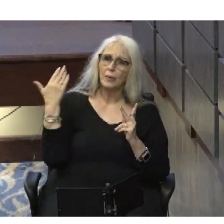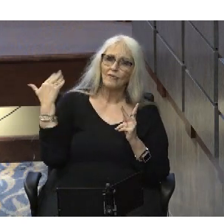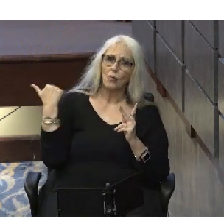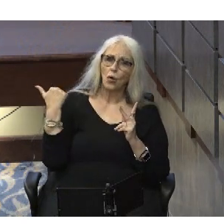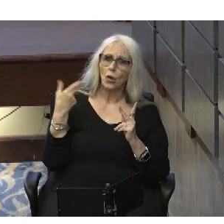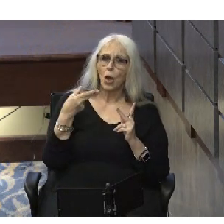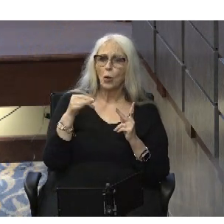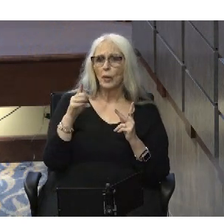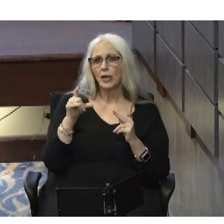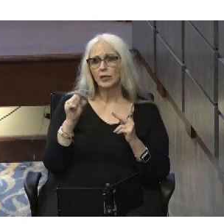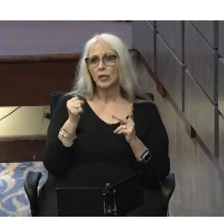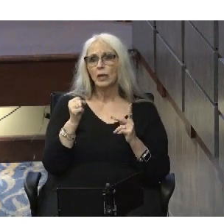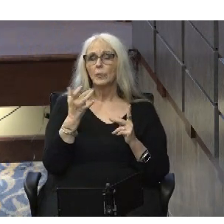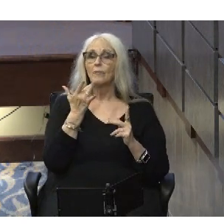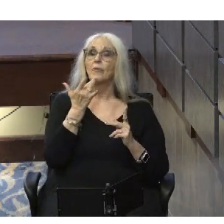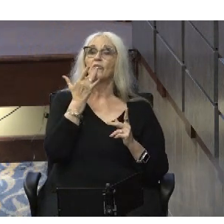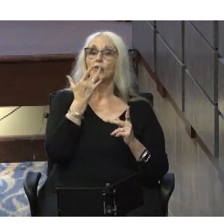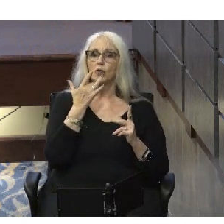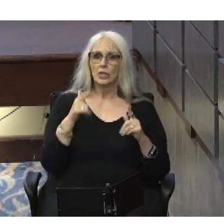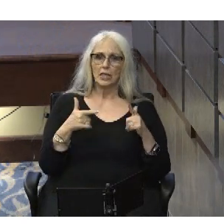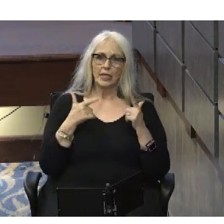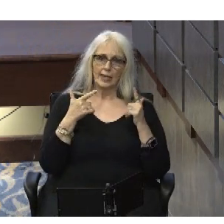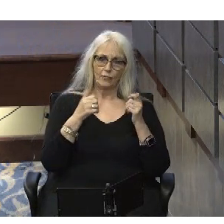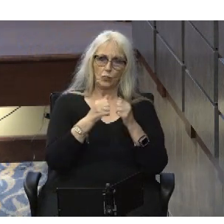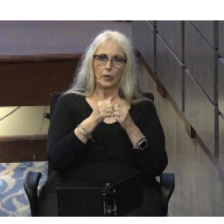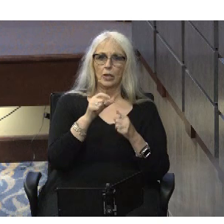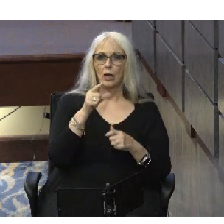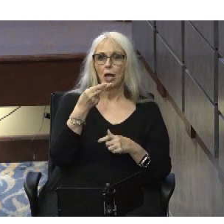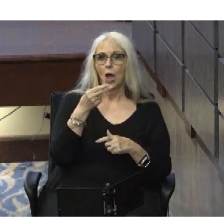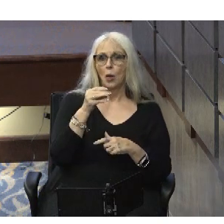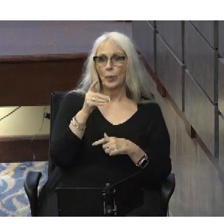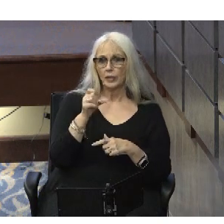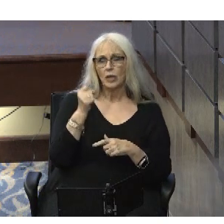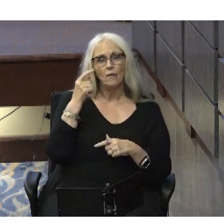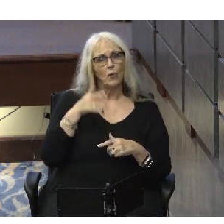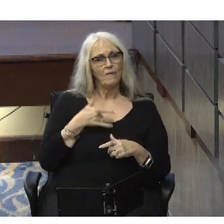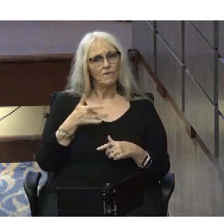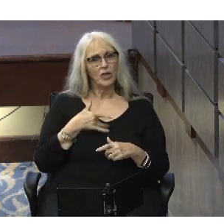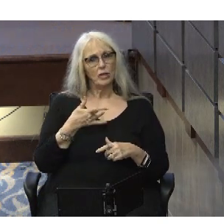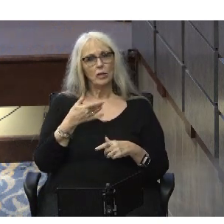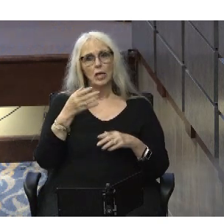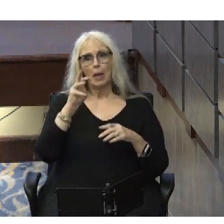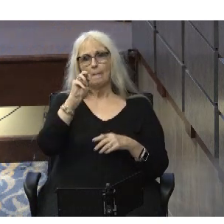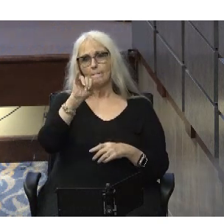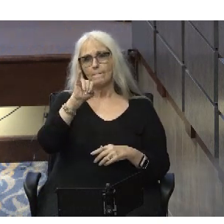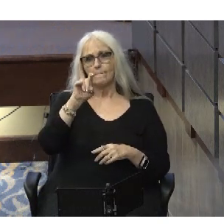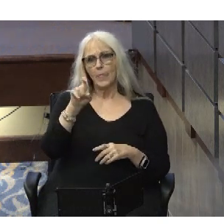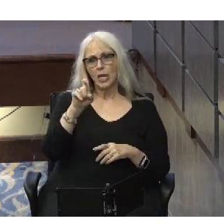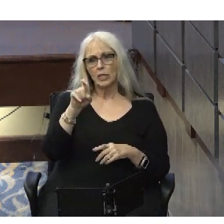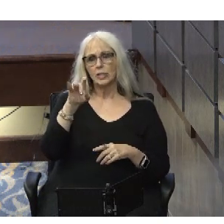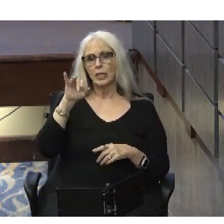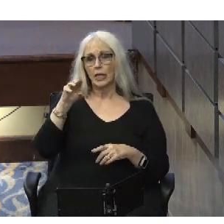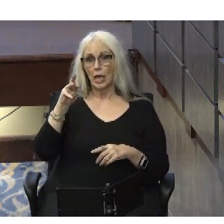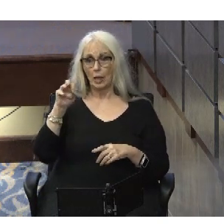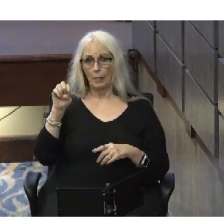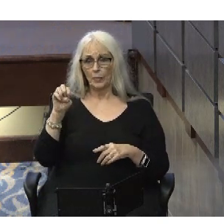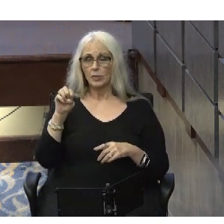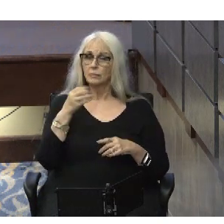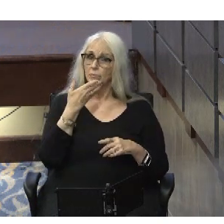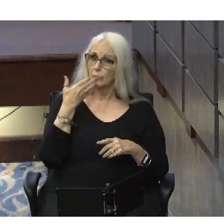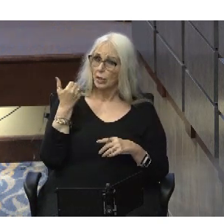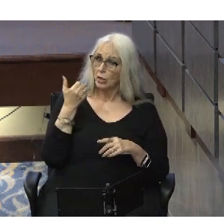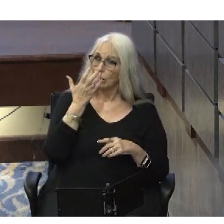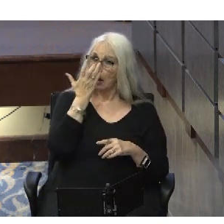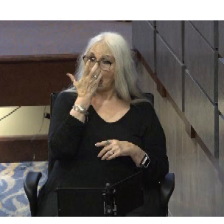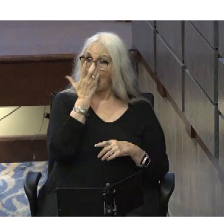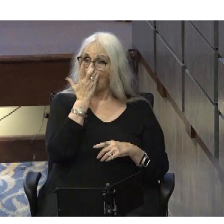live in community with those who are. We believe that this mixed income approach is healthier, it creates a more sustainable